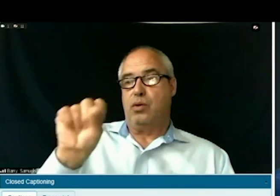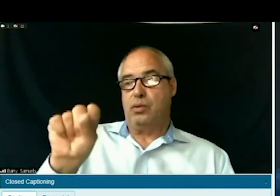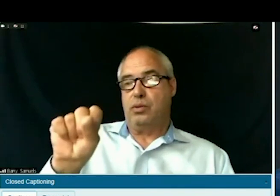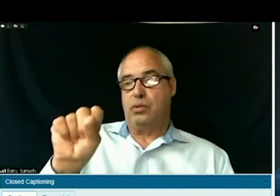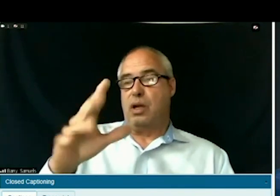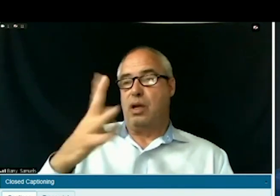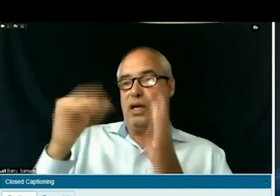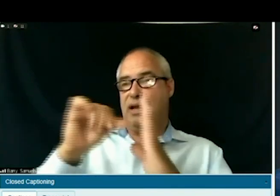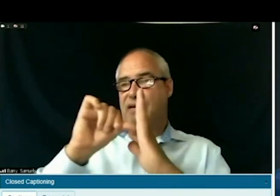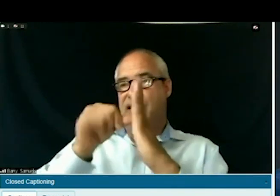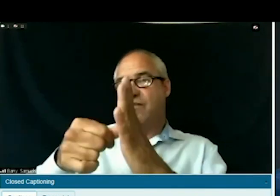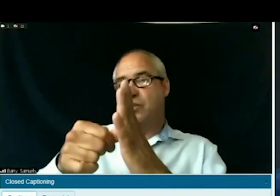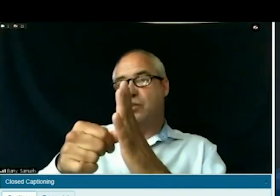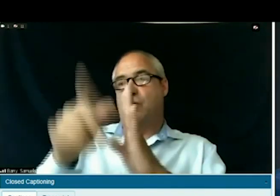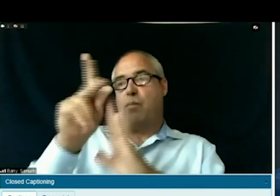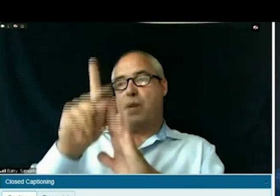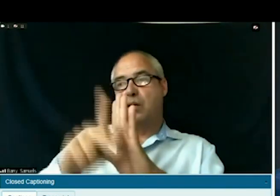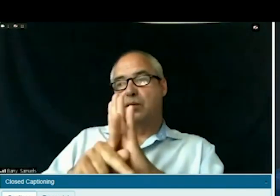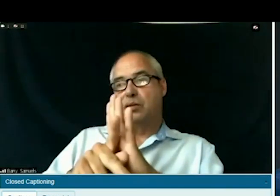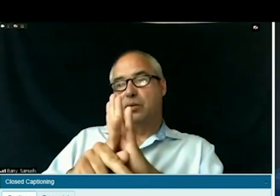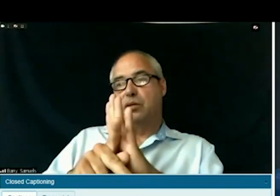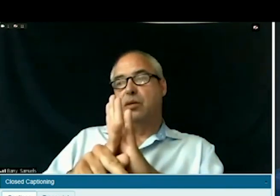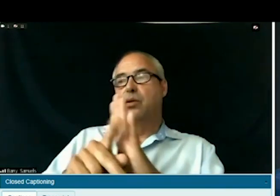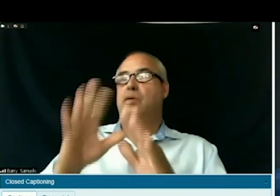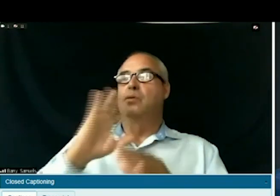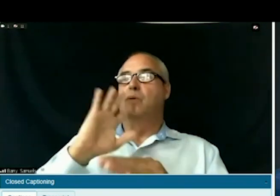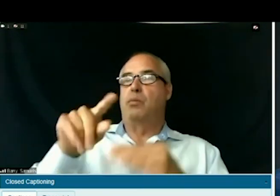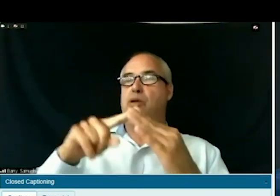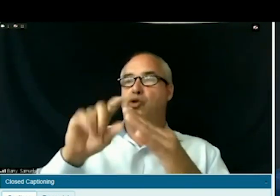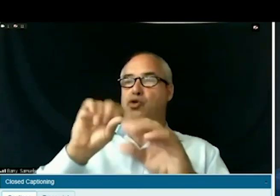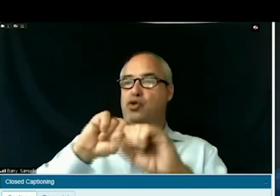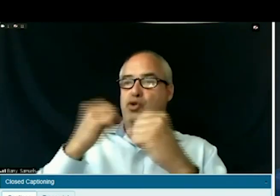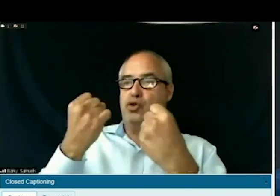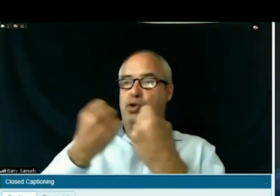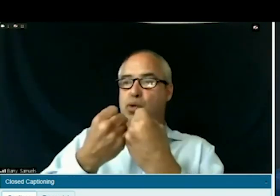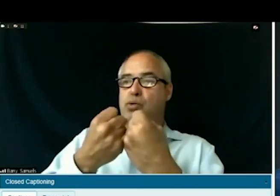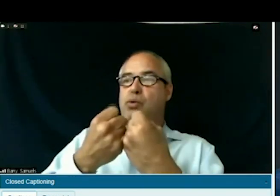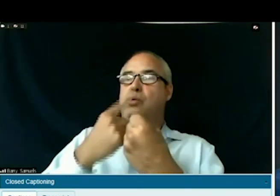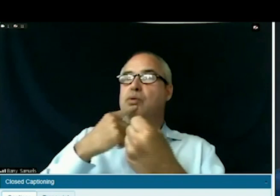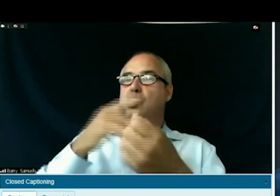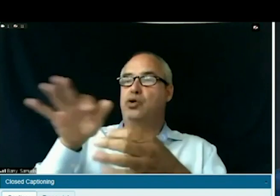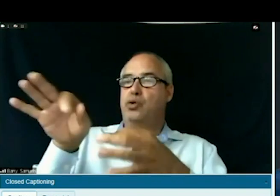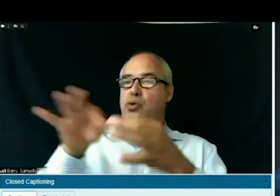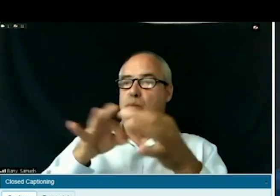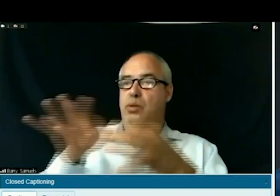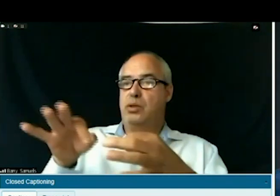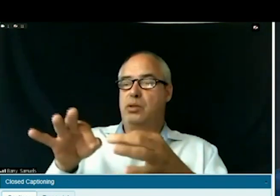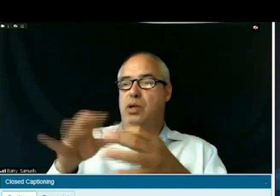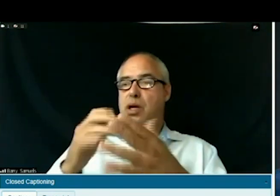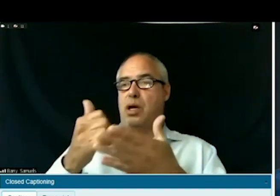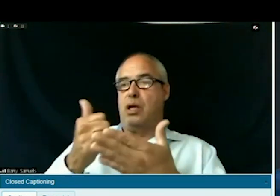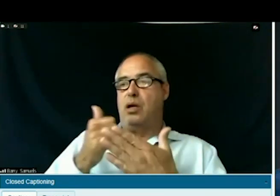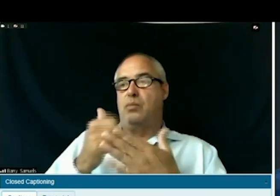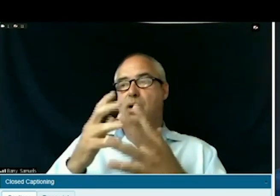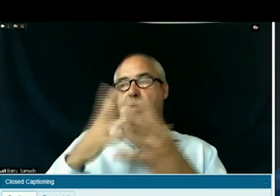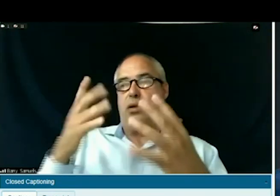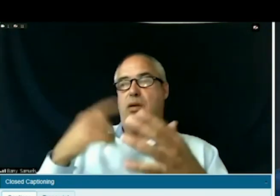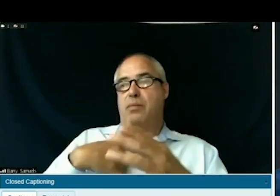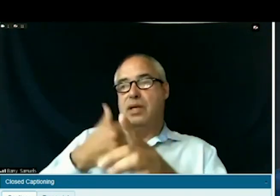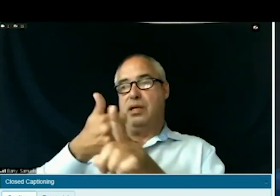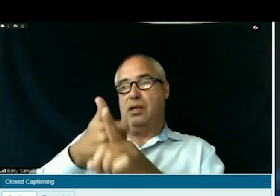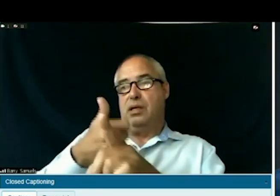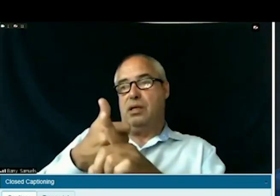on policy. And I think that we talk about the social determinants of health a lot. However, in his